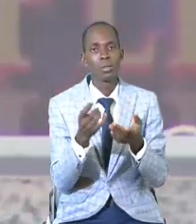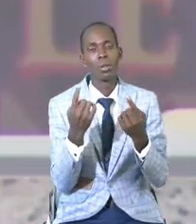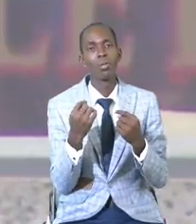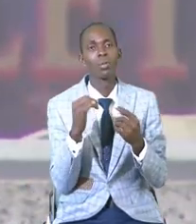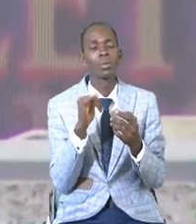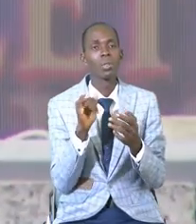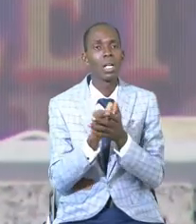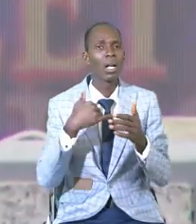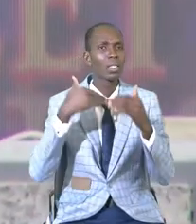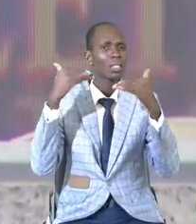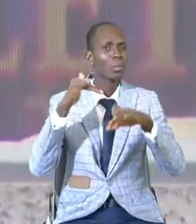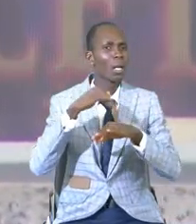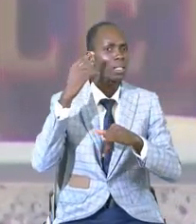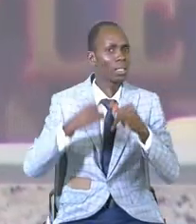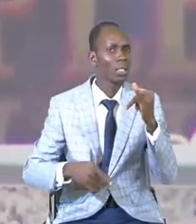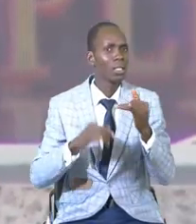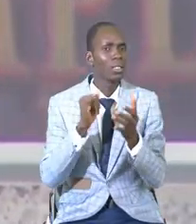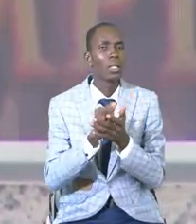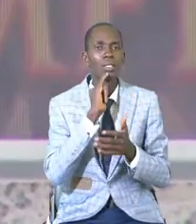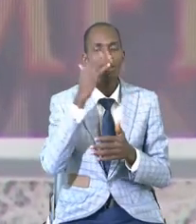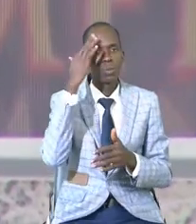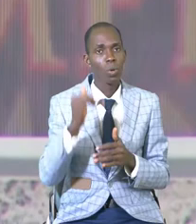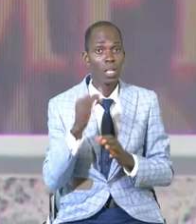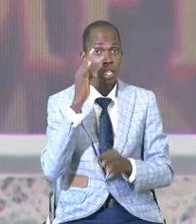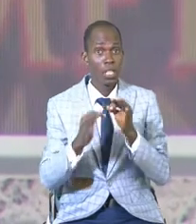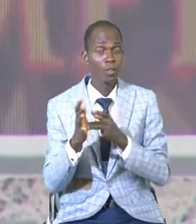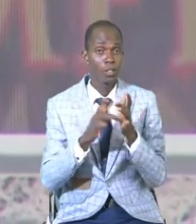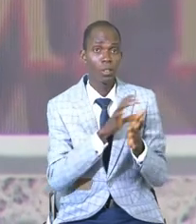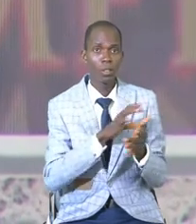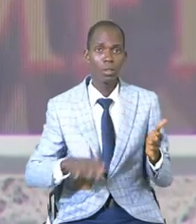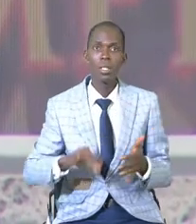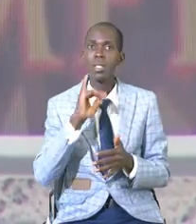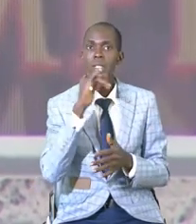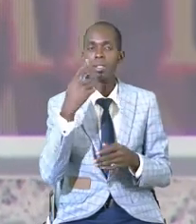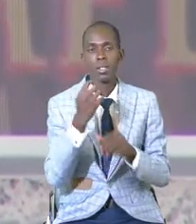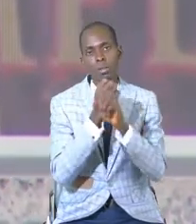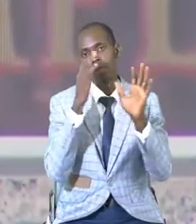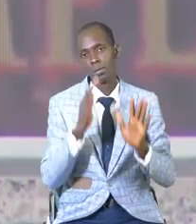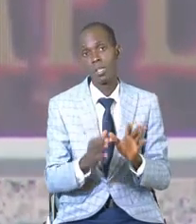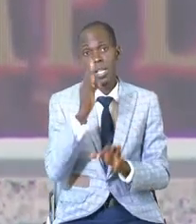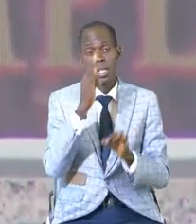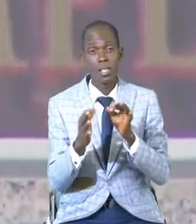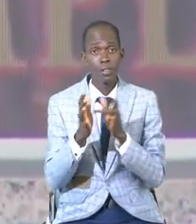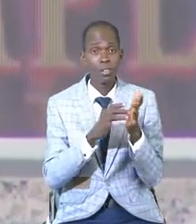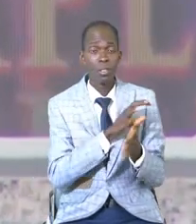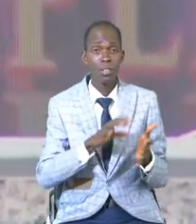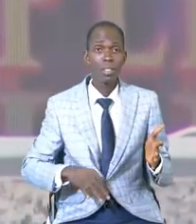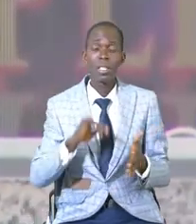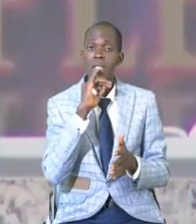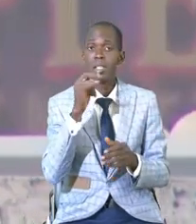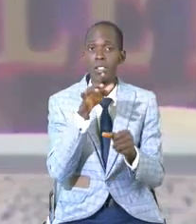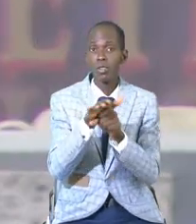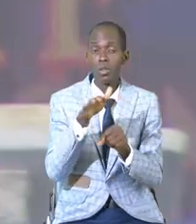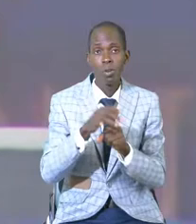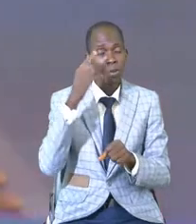reason why, if Jesus Christ is a Savior, if Jesus Christ is the sufficiency for a